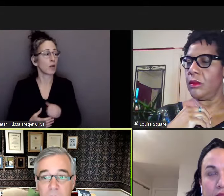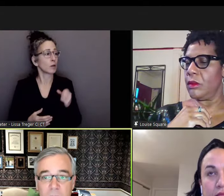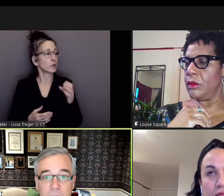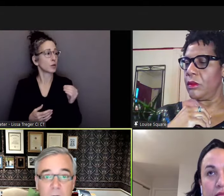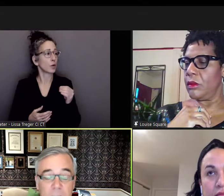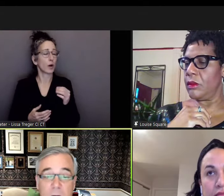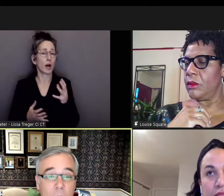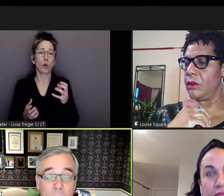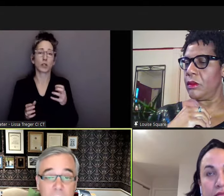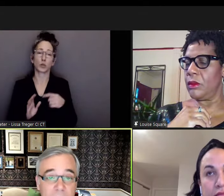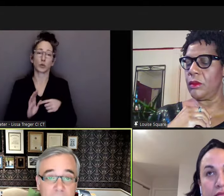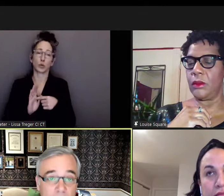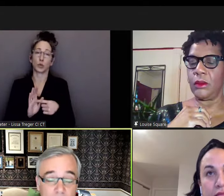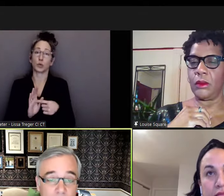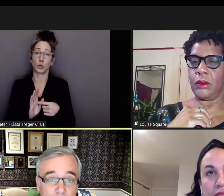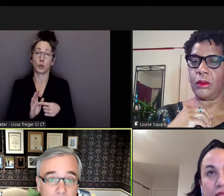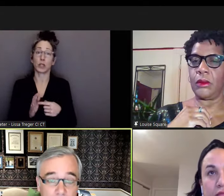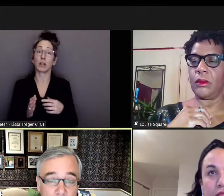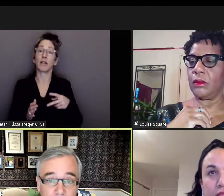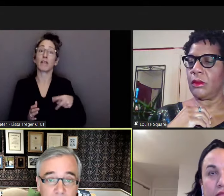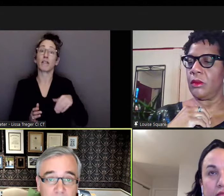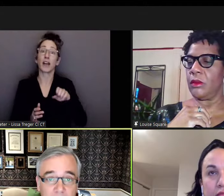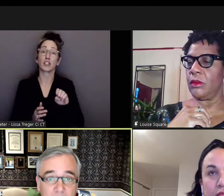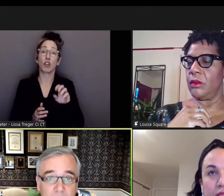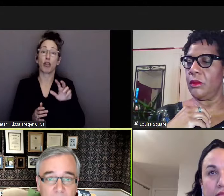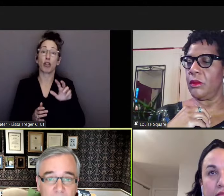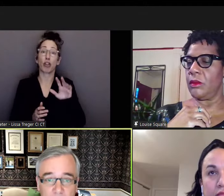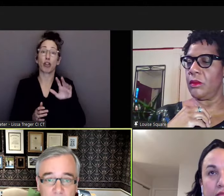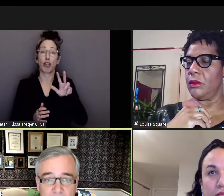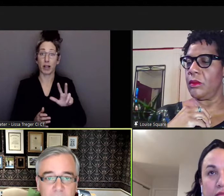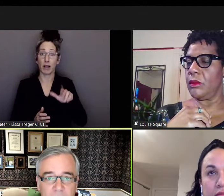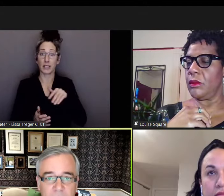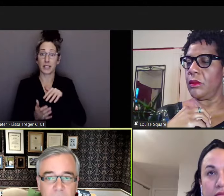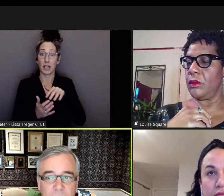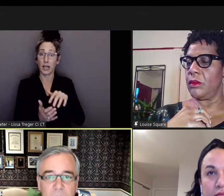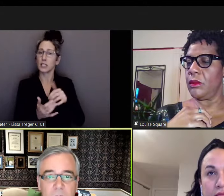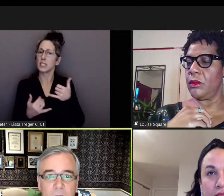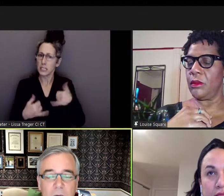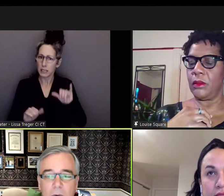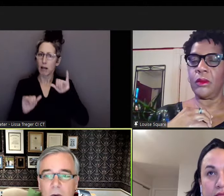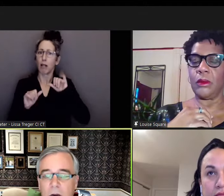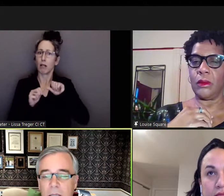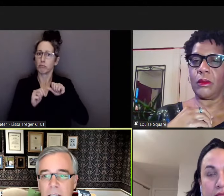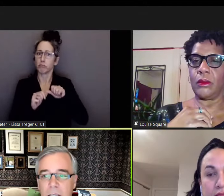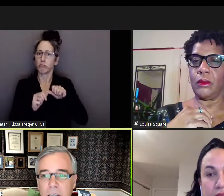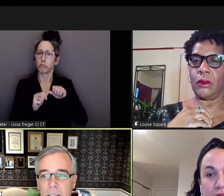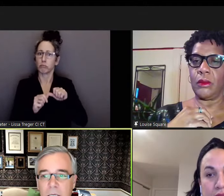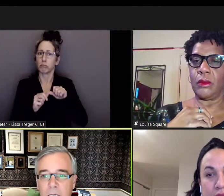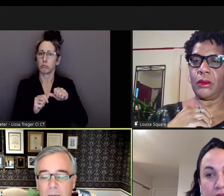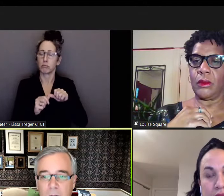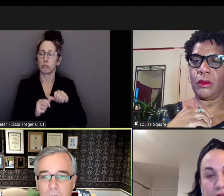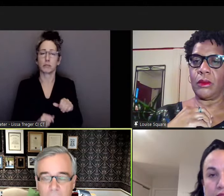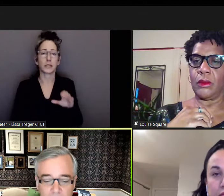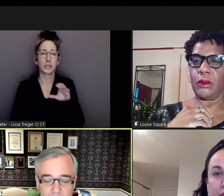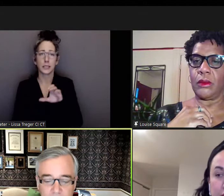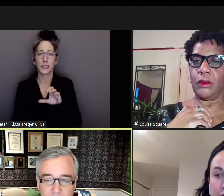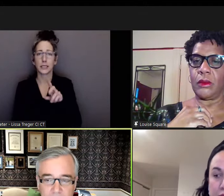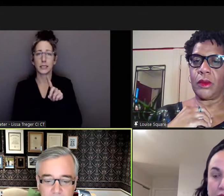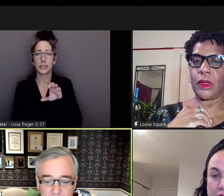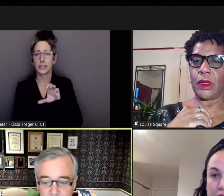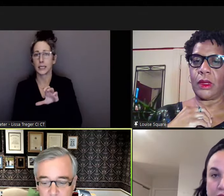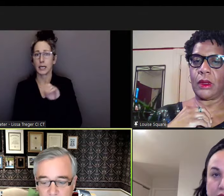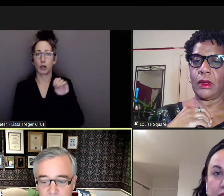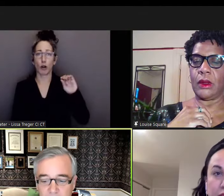the phase 3 study is not over. It's still ongoing. We're monitoring the study for safety and effectiveness. The CDC and other